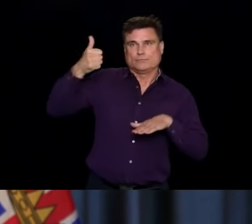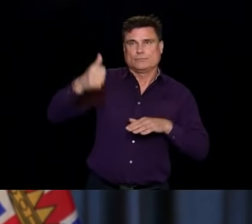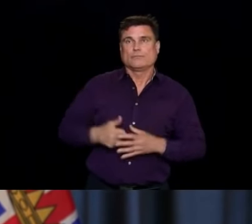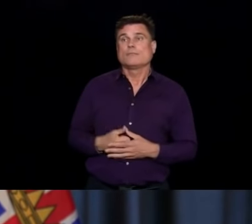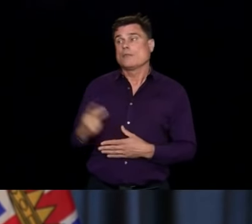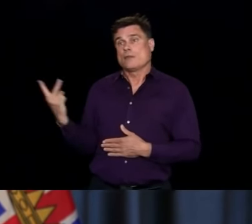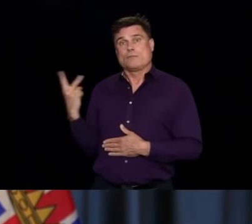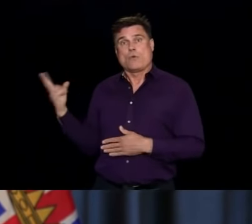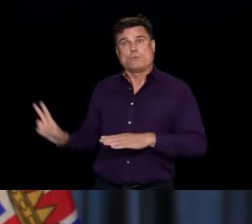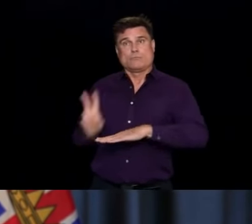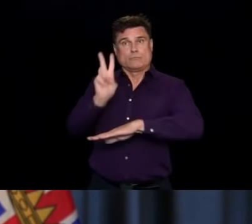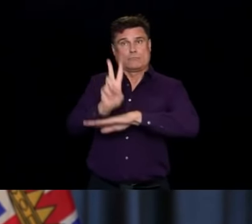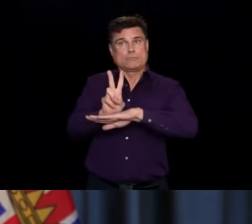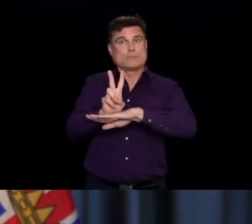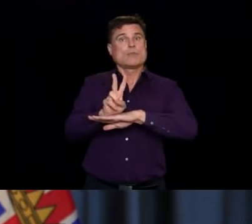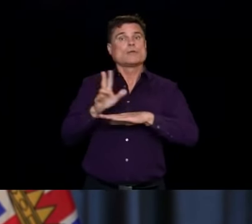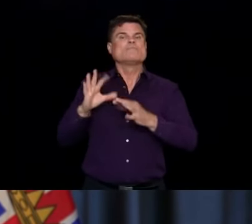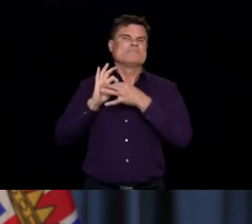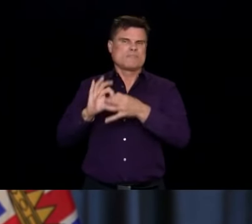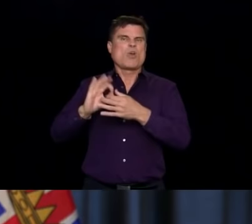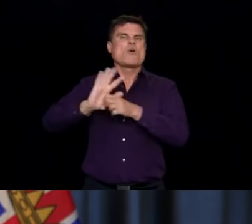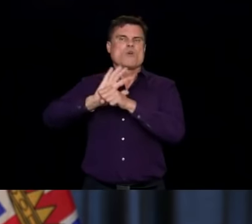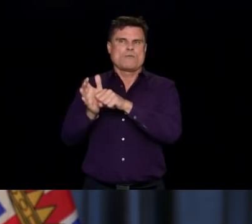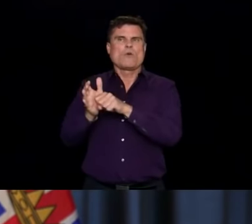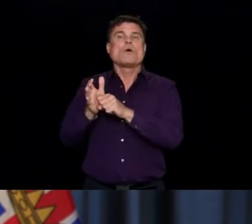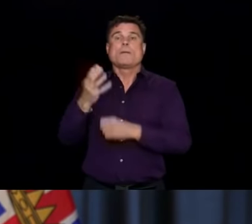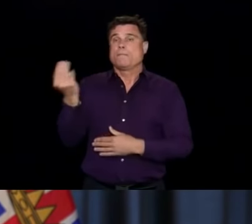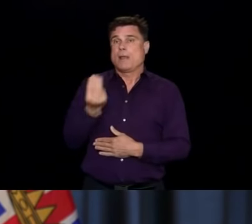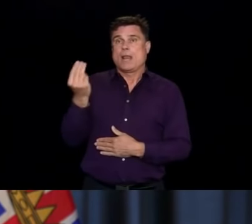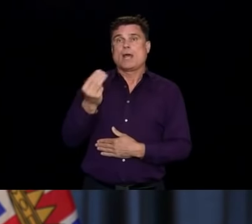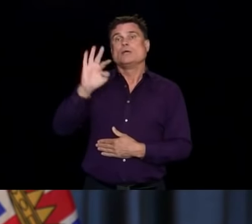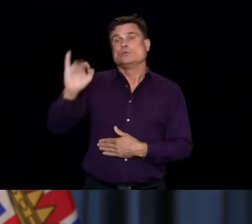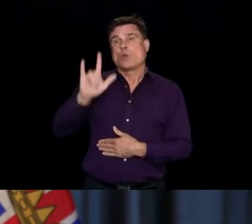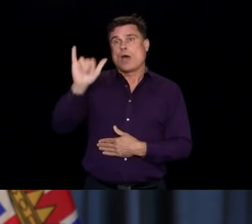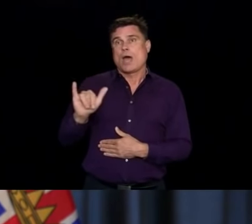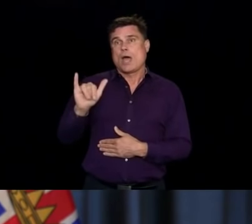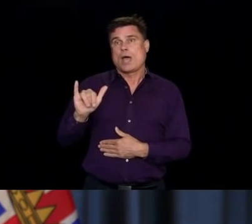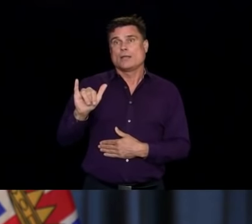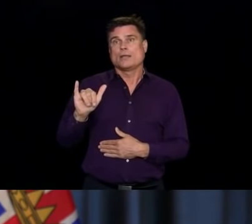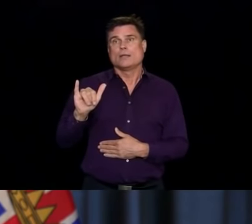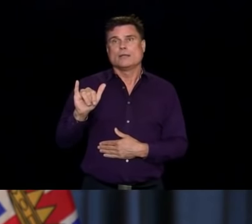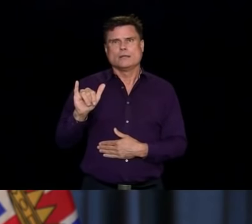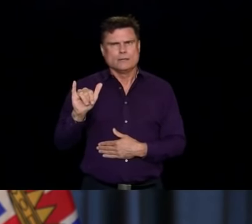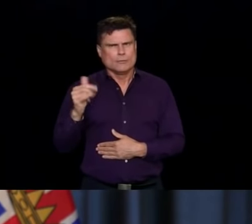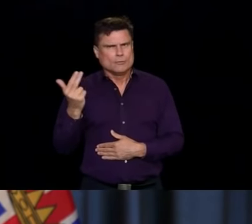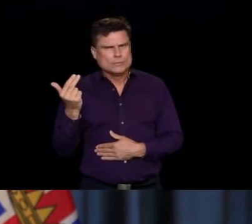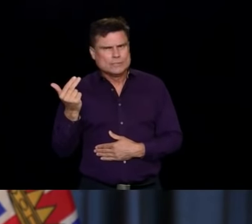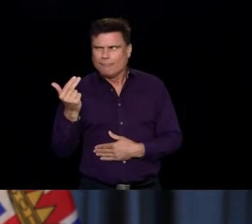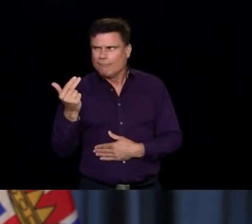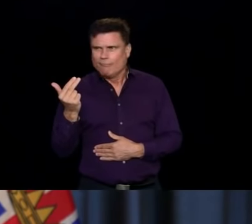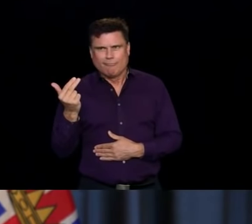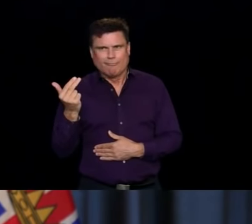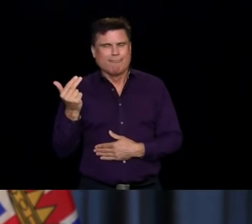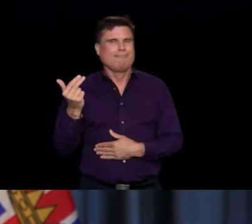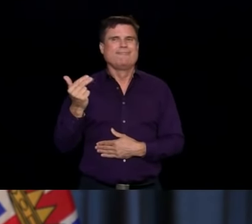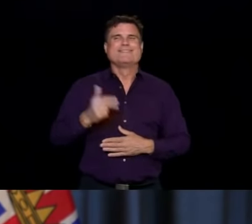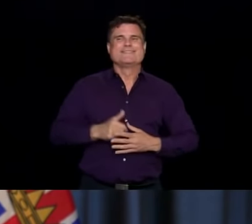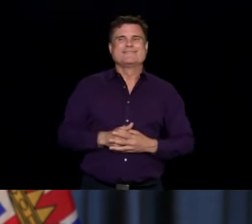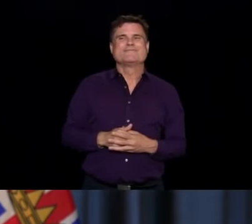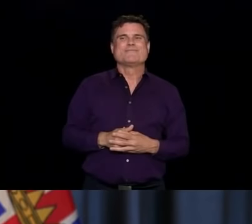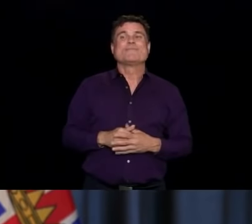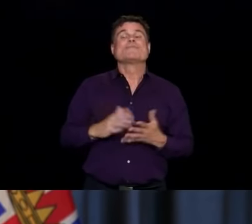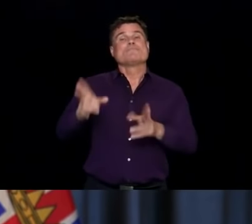our COVID-19 briefing for British Columbia for Monday, July the 13th. We're honored to be here on the territories